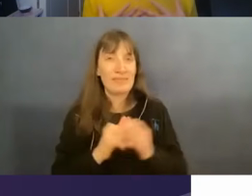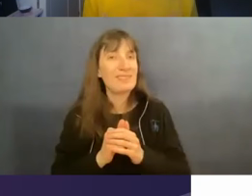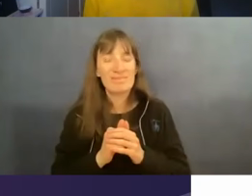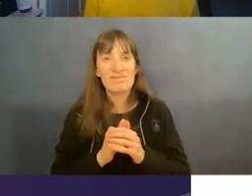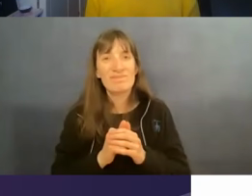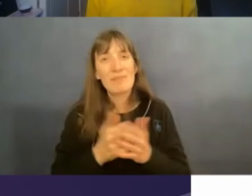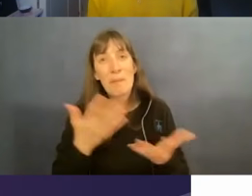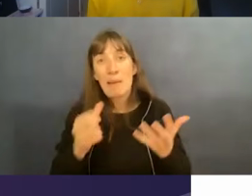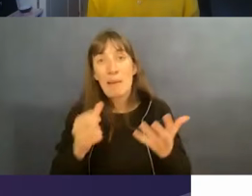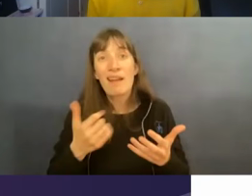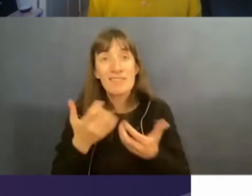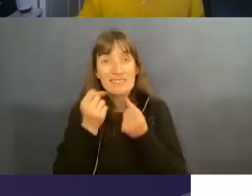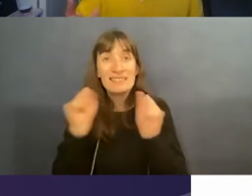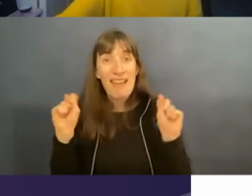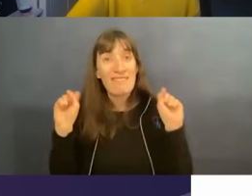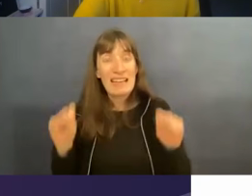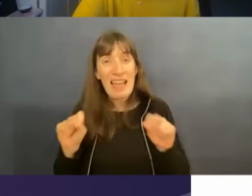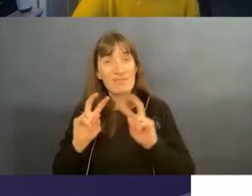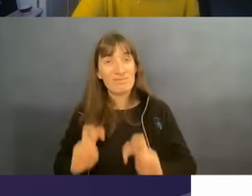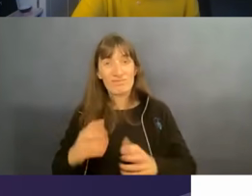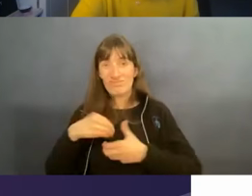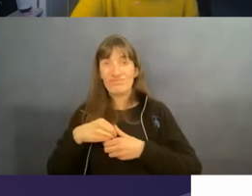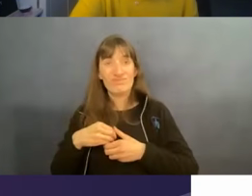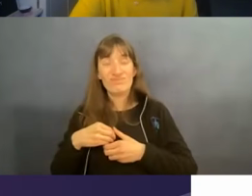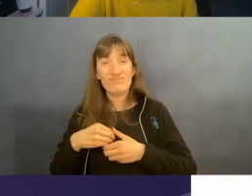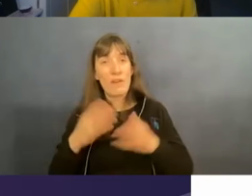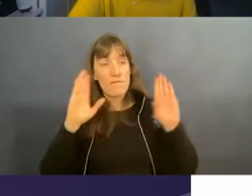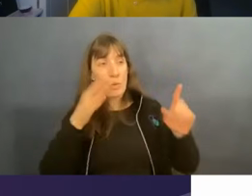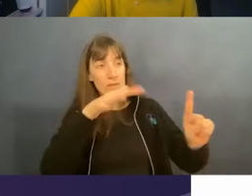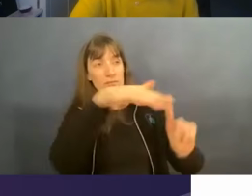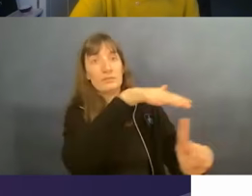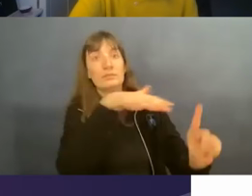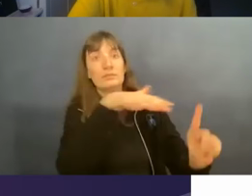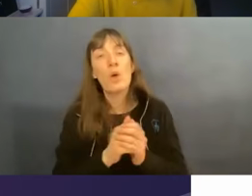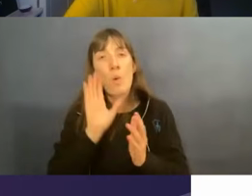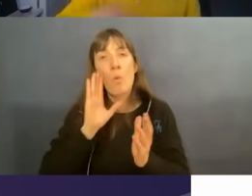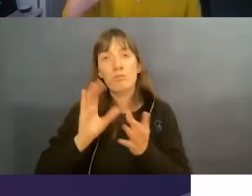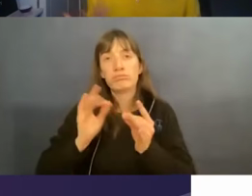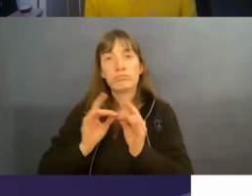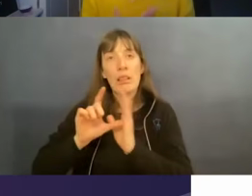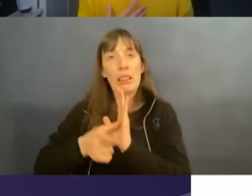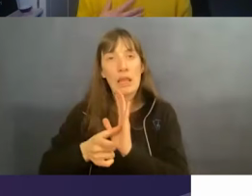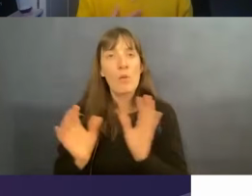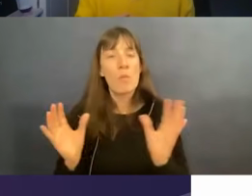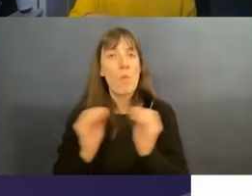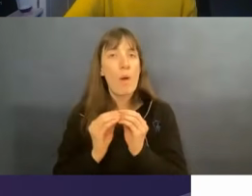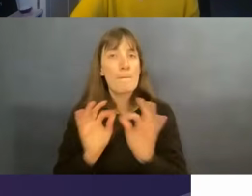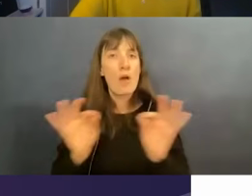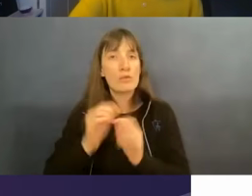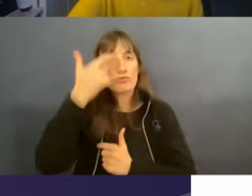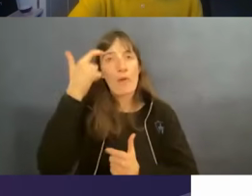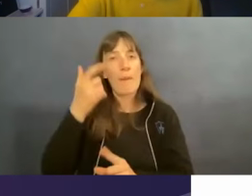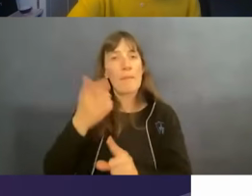it's safe to do that. And so that's something we'll talk about a little bit later on as well too, when we talk about kind of how trauma impacts the